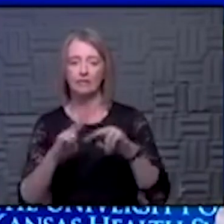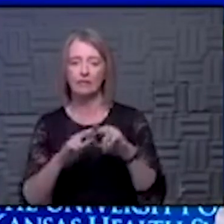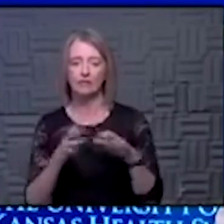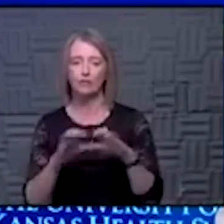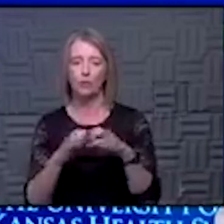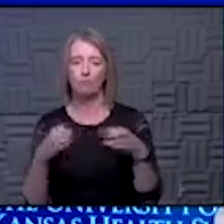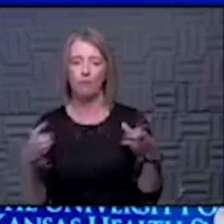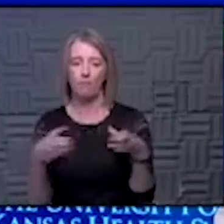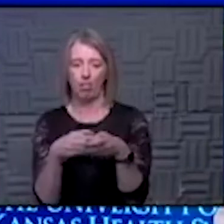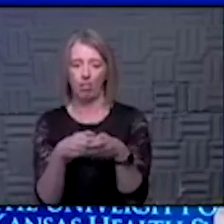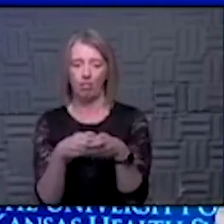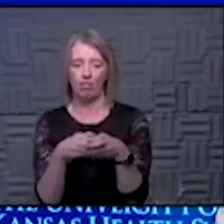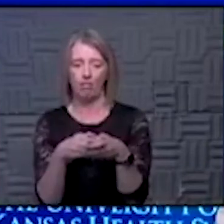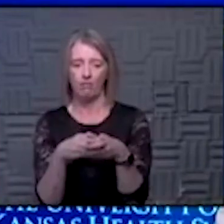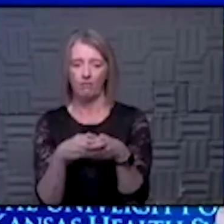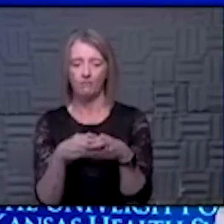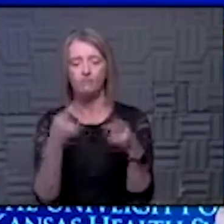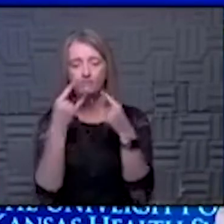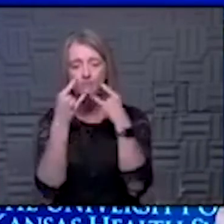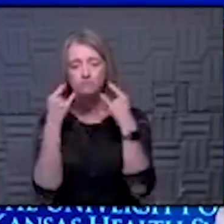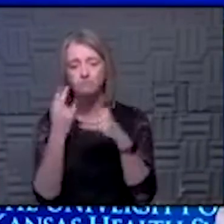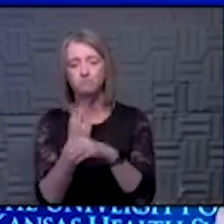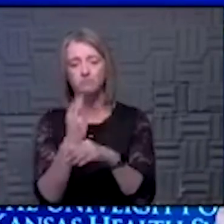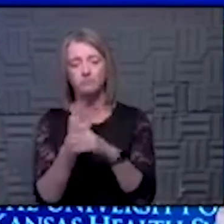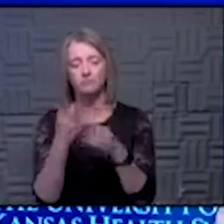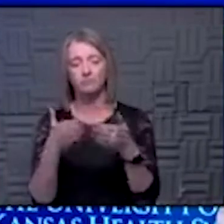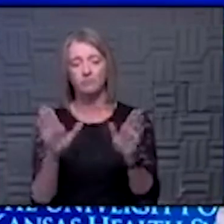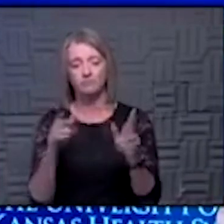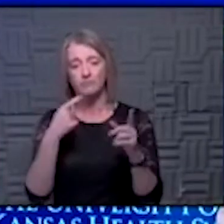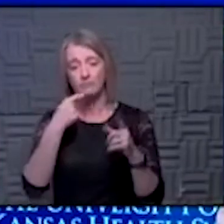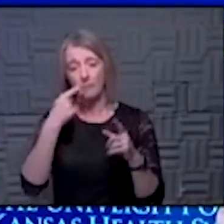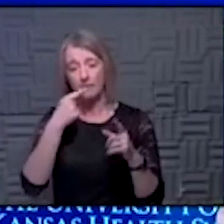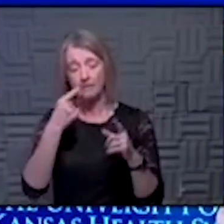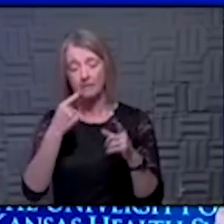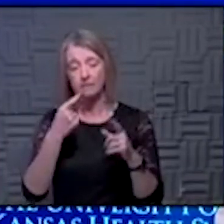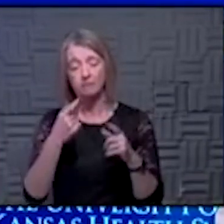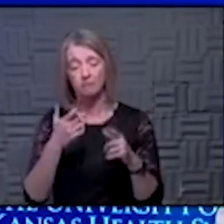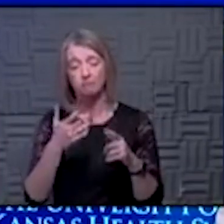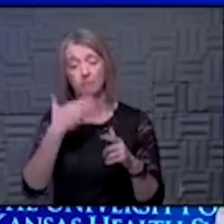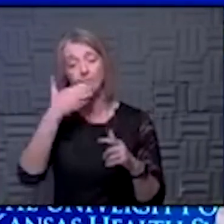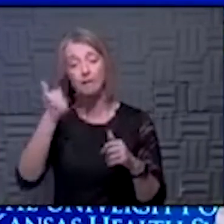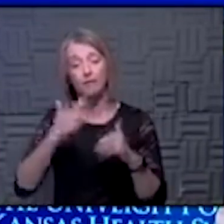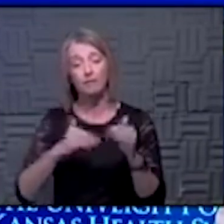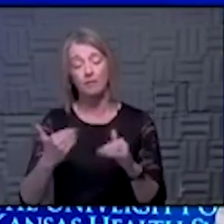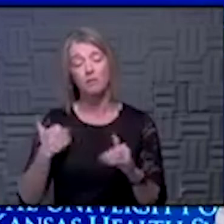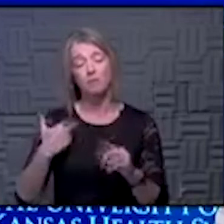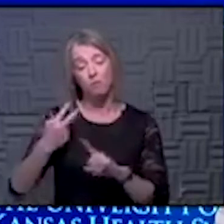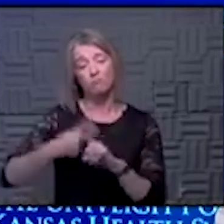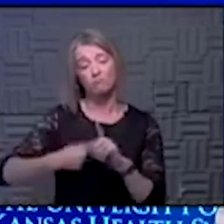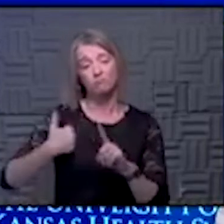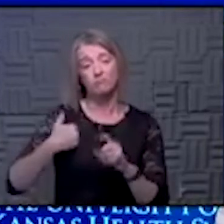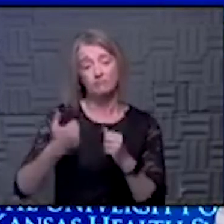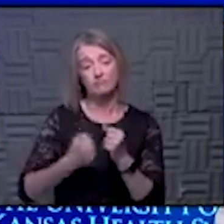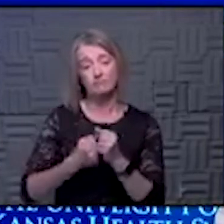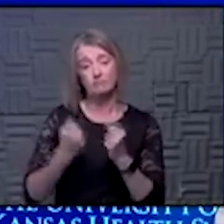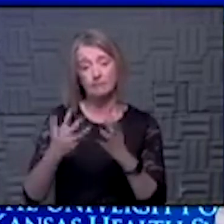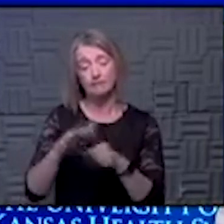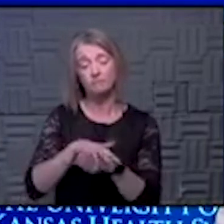bubble. Now, mask wearing in general out in the public probably is better than it was a few months ago in many